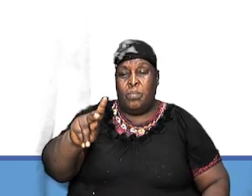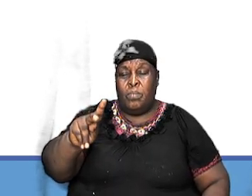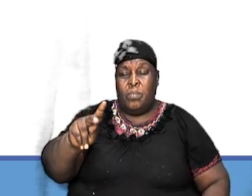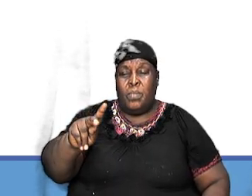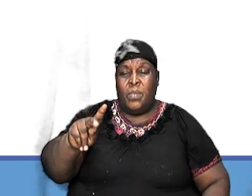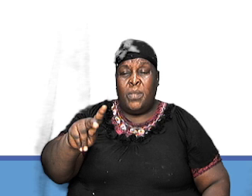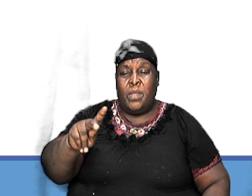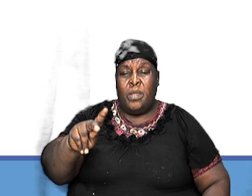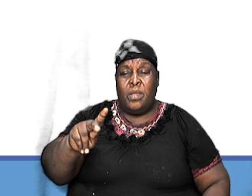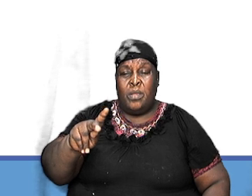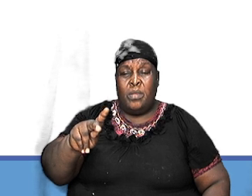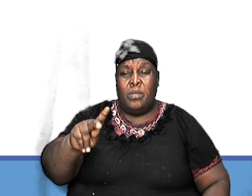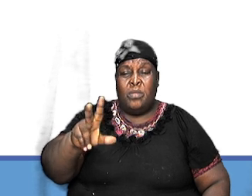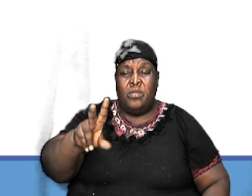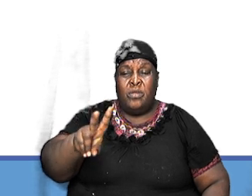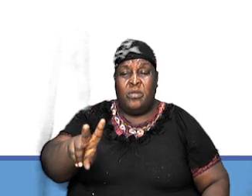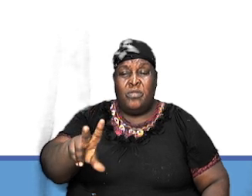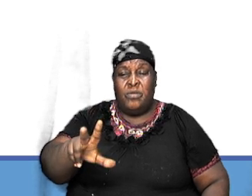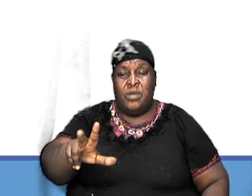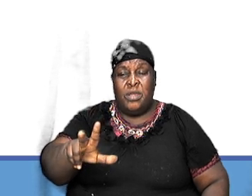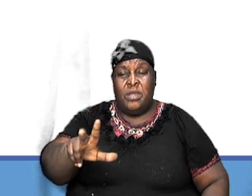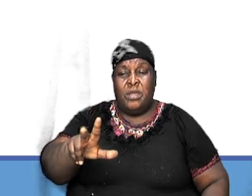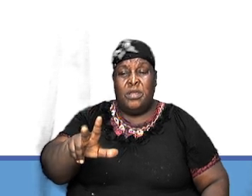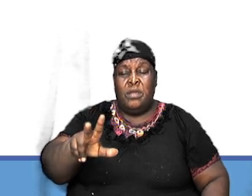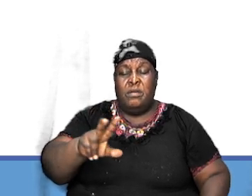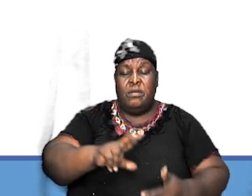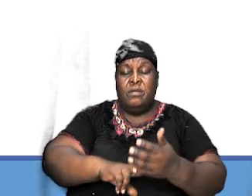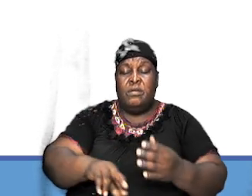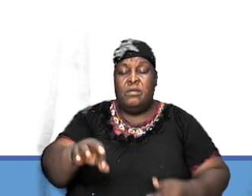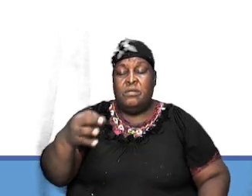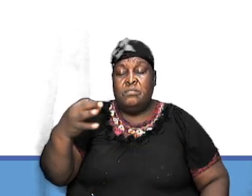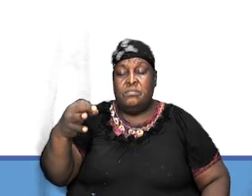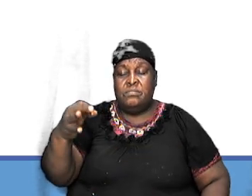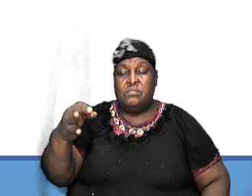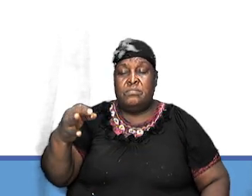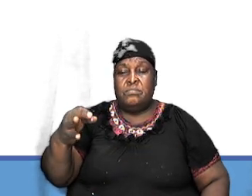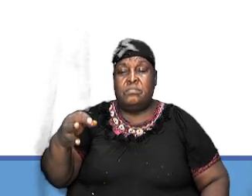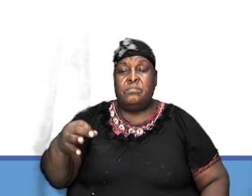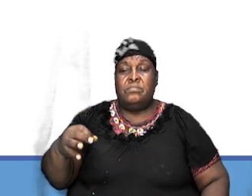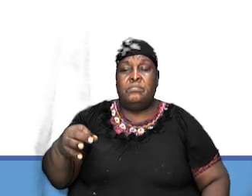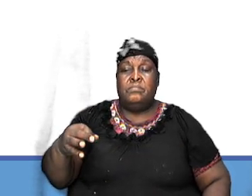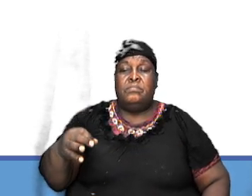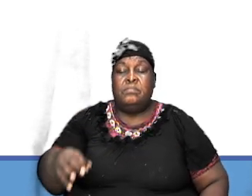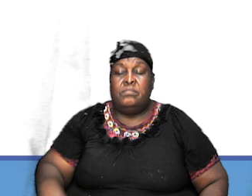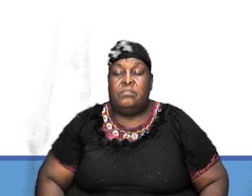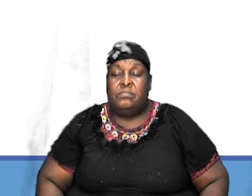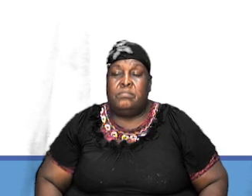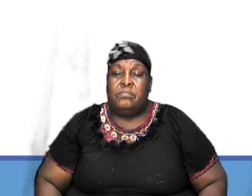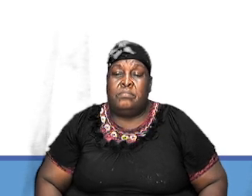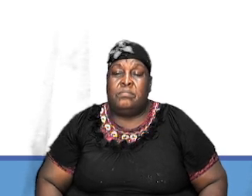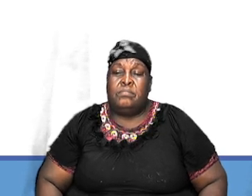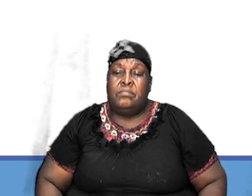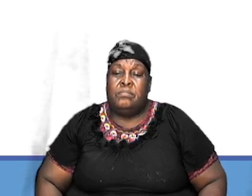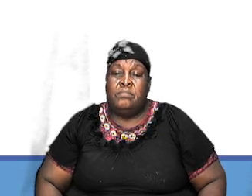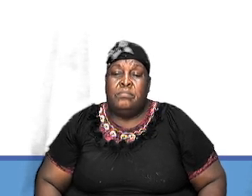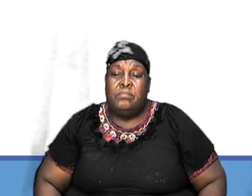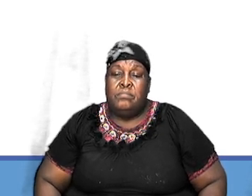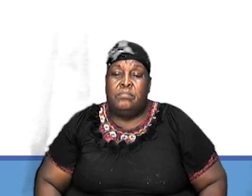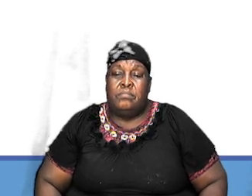verse 41. And we can just look at those two. We have to look at all of